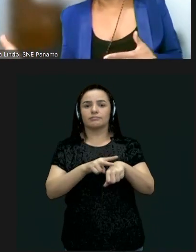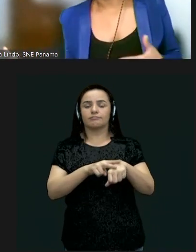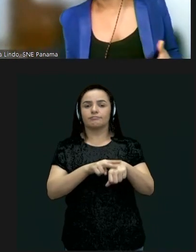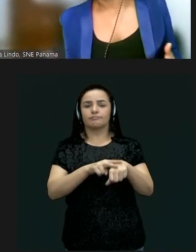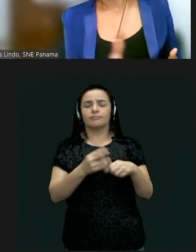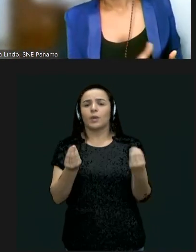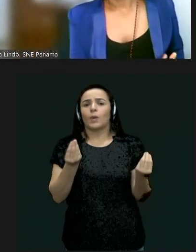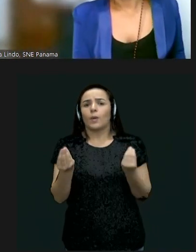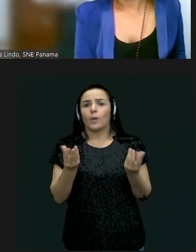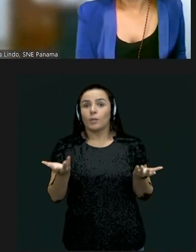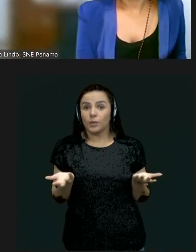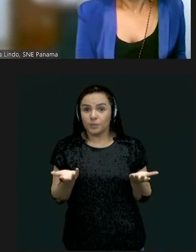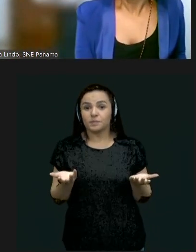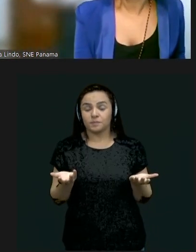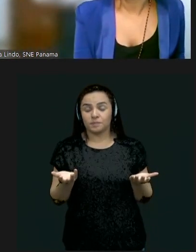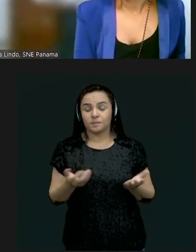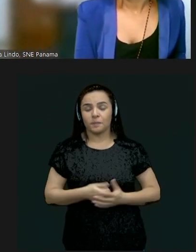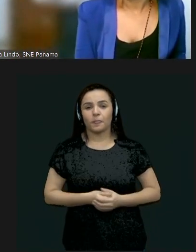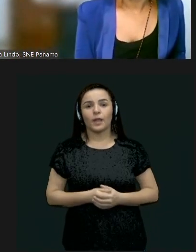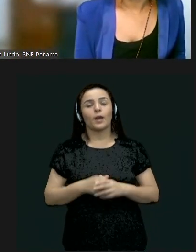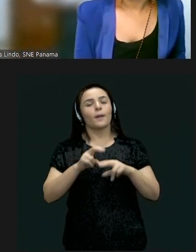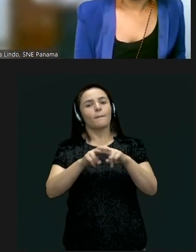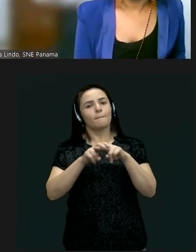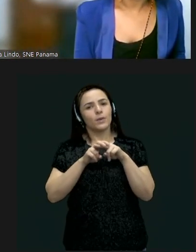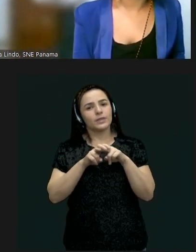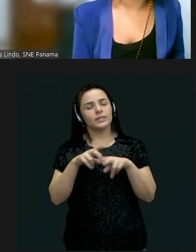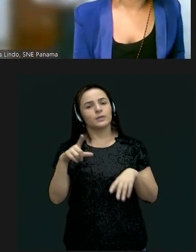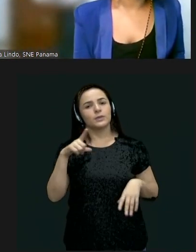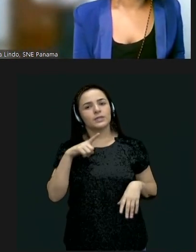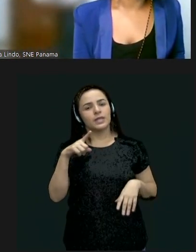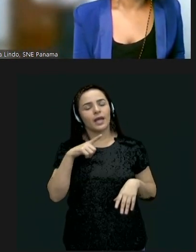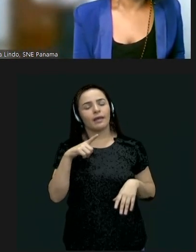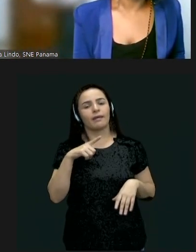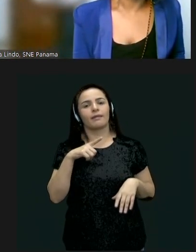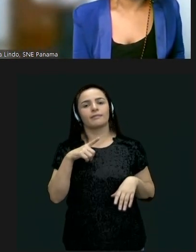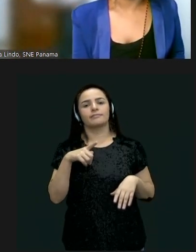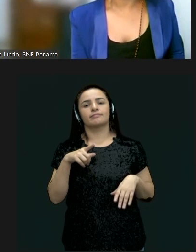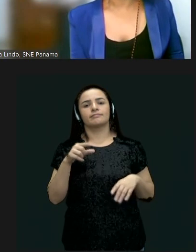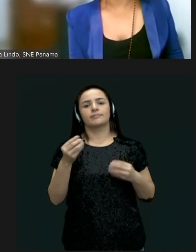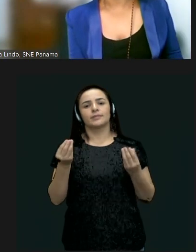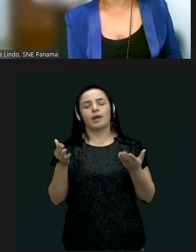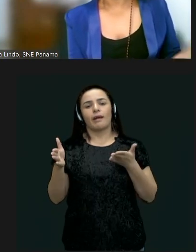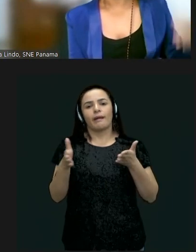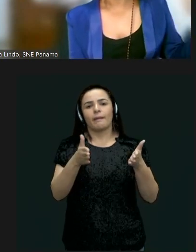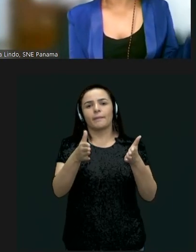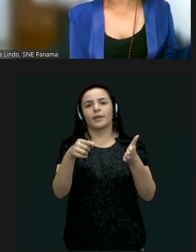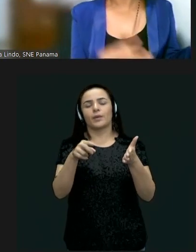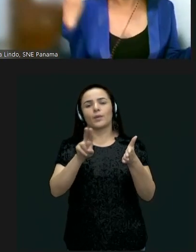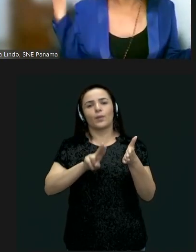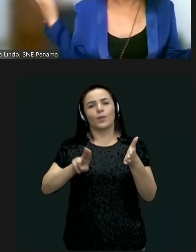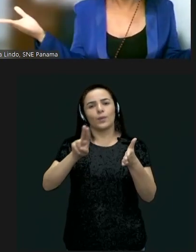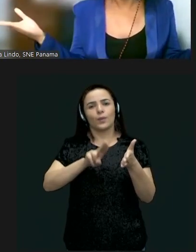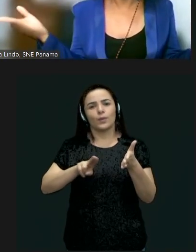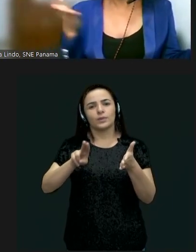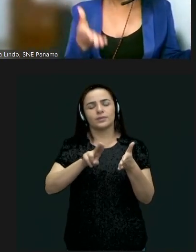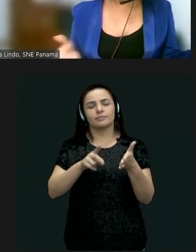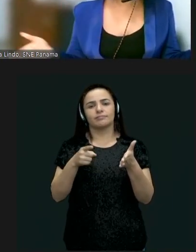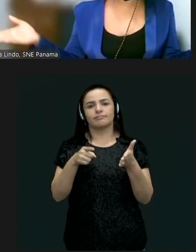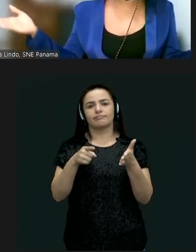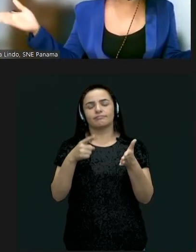make that evaluation and we estimate the different routes that have to be used in